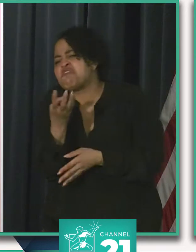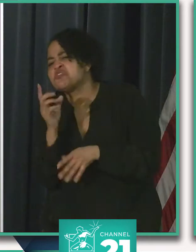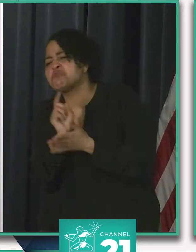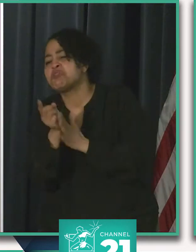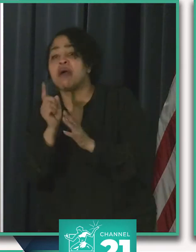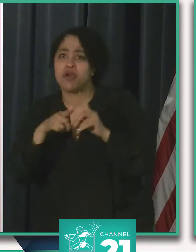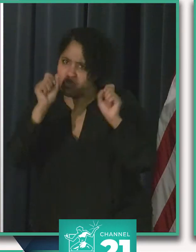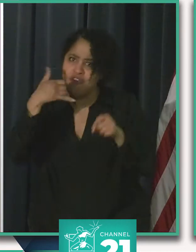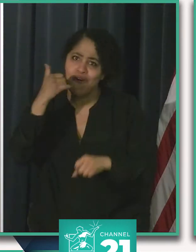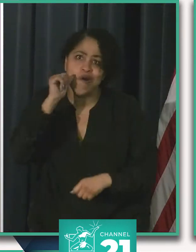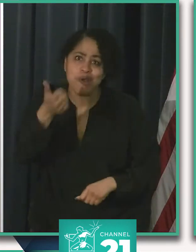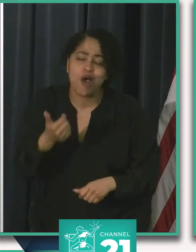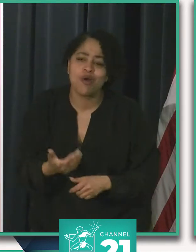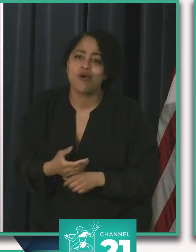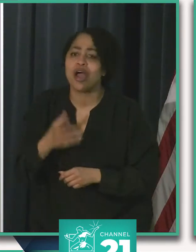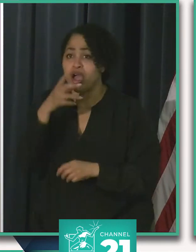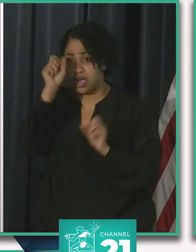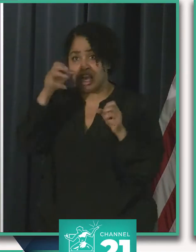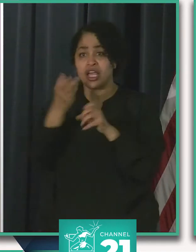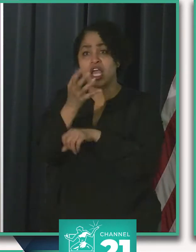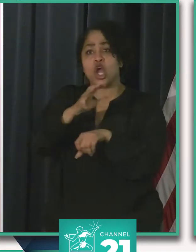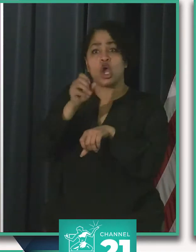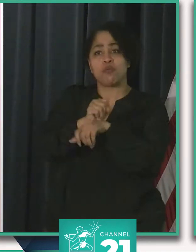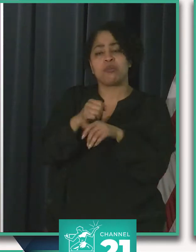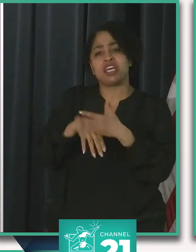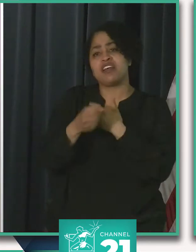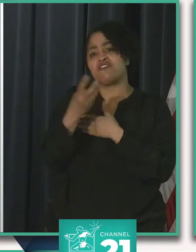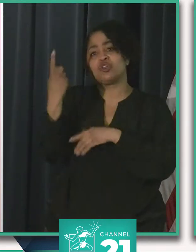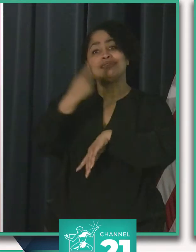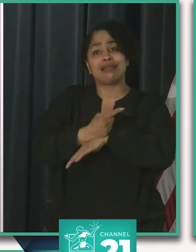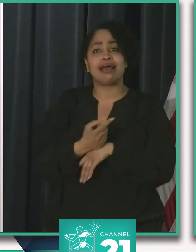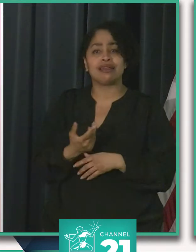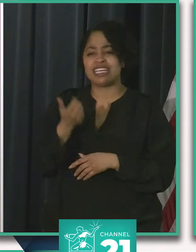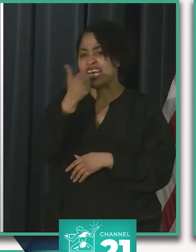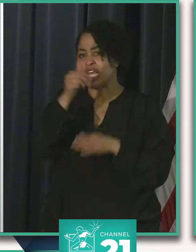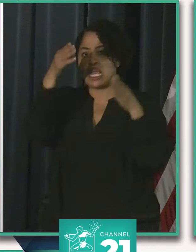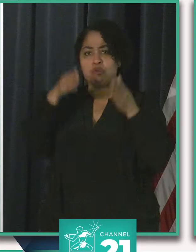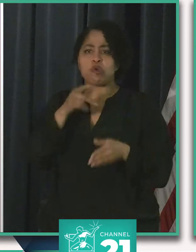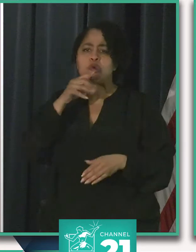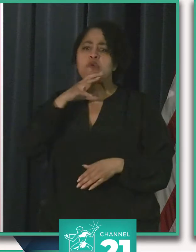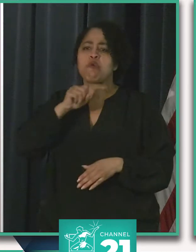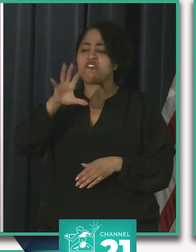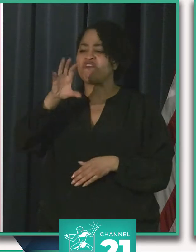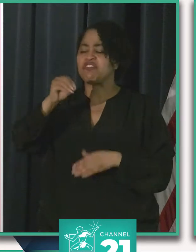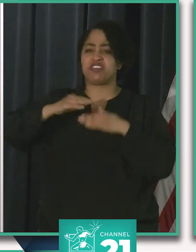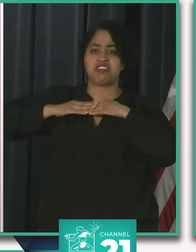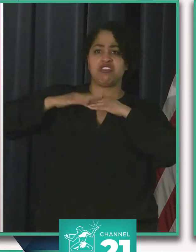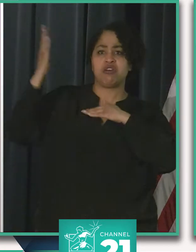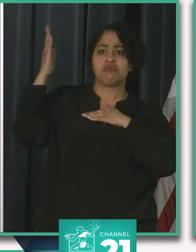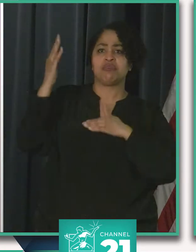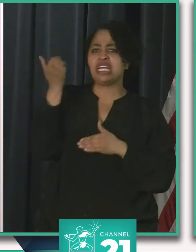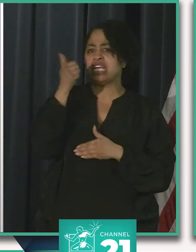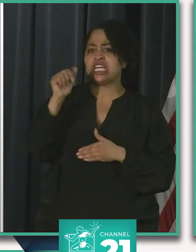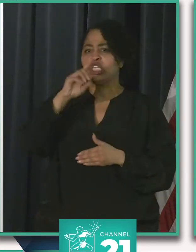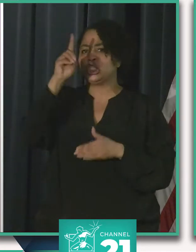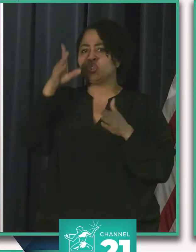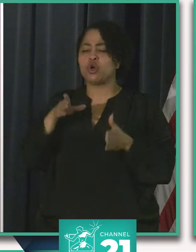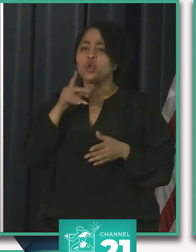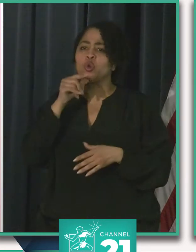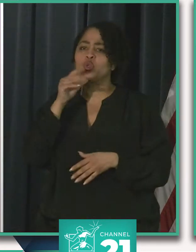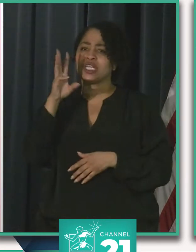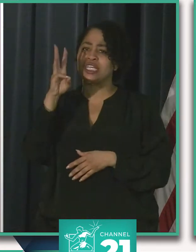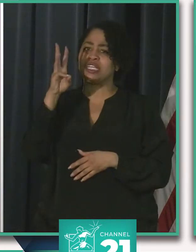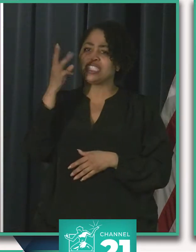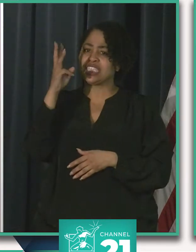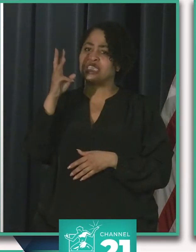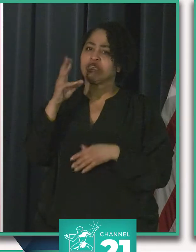tomorrow, and you can get an appointment within a couple of days. Anybody who's 50 or over, and any Detroiter who's 60 or over